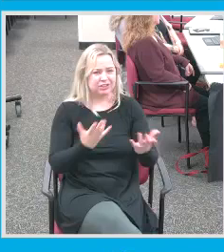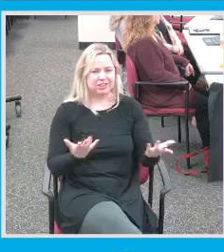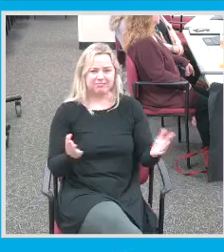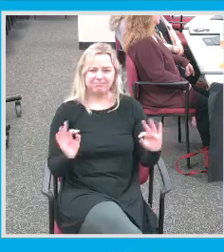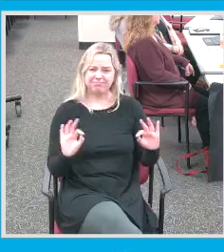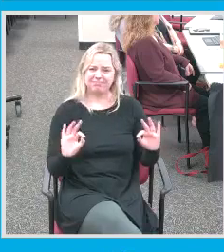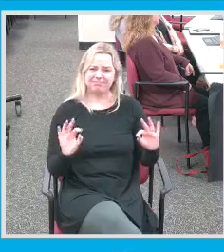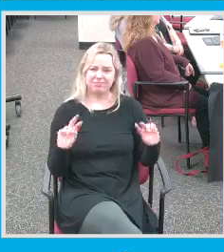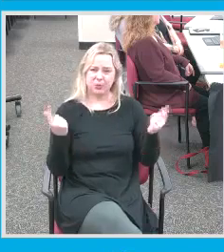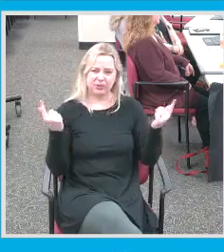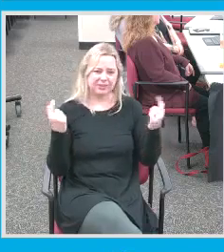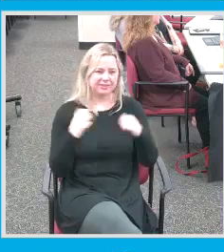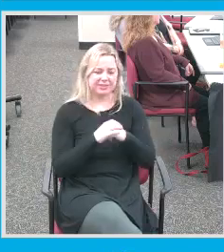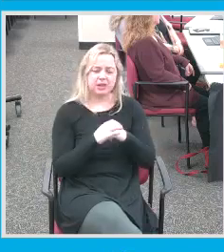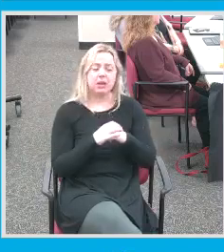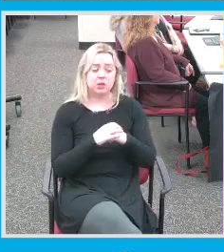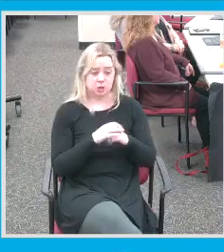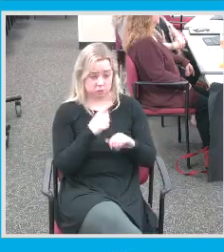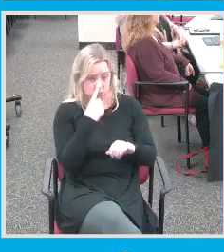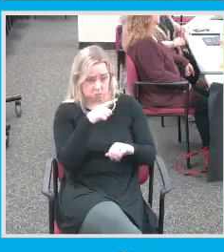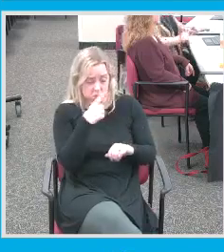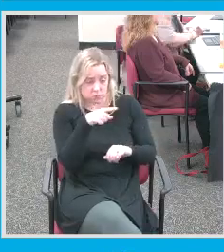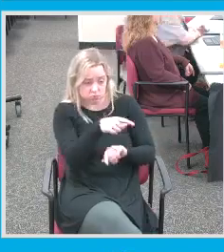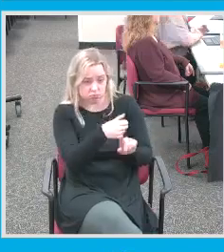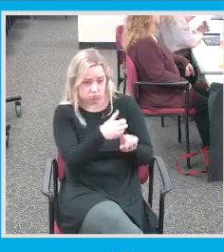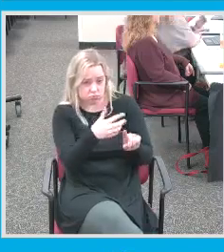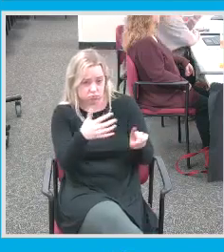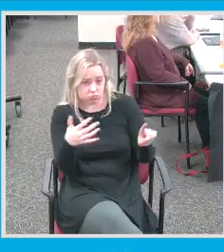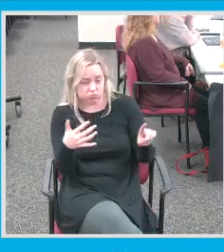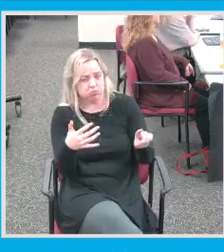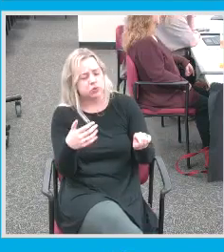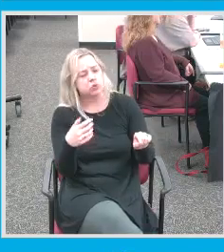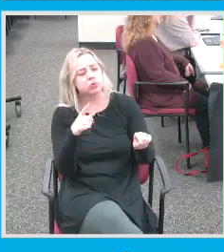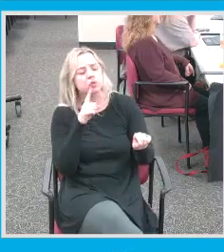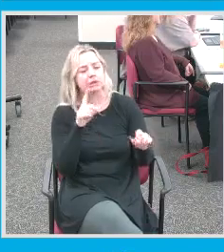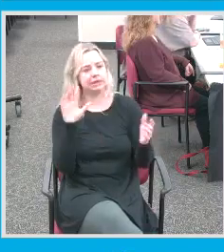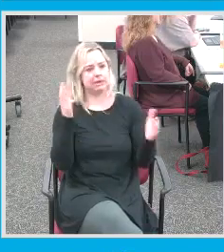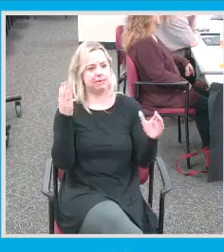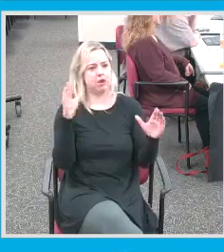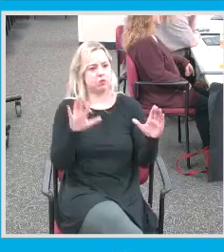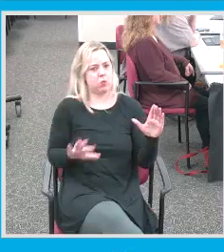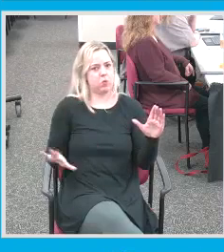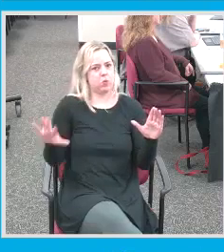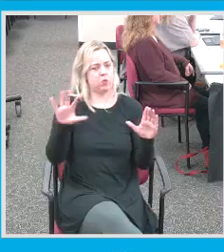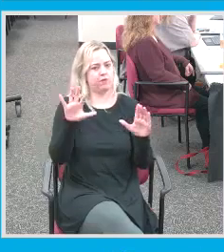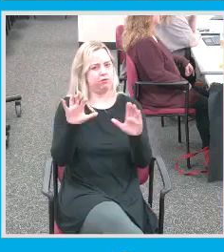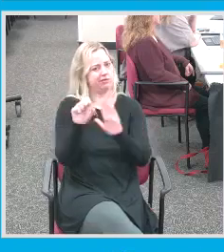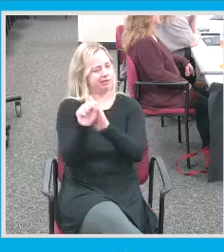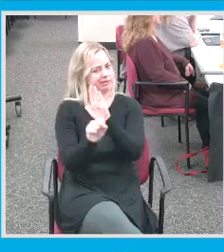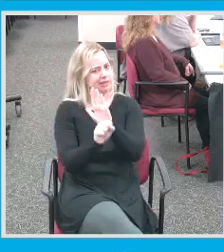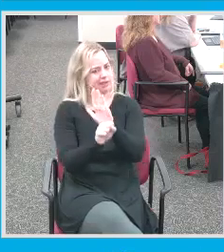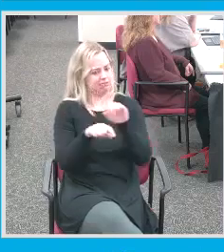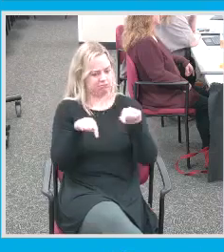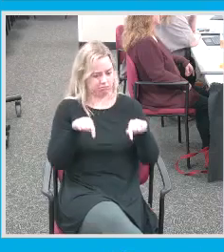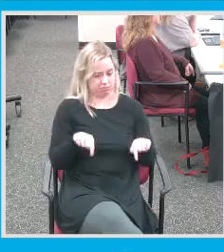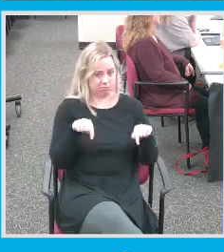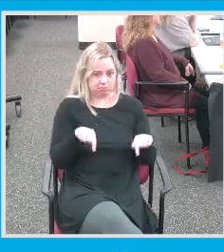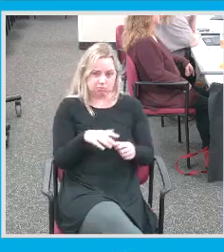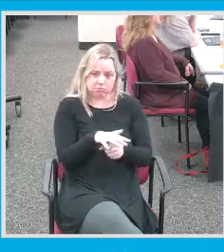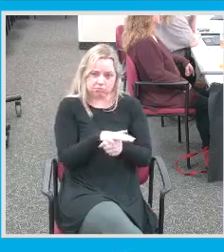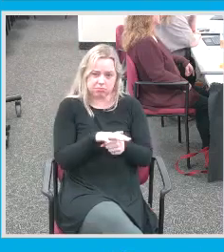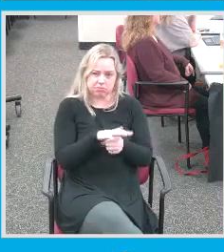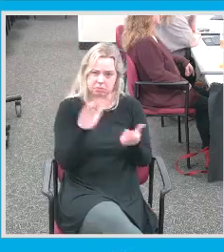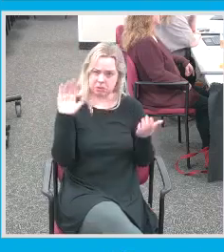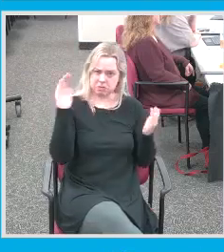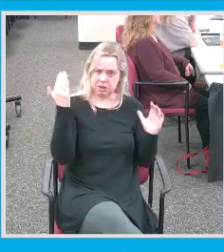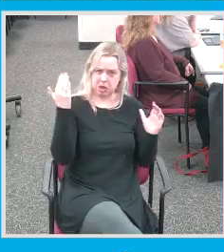suicides. Can you address that, like compared to the rest of the state? How does our county look? Nationally, how